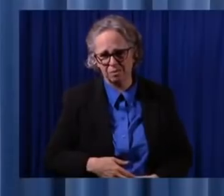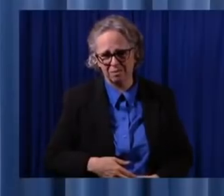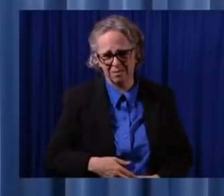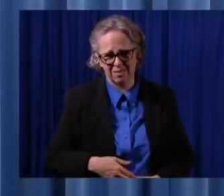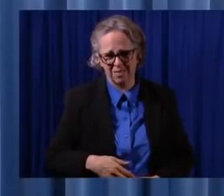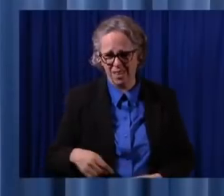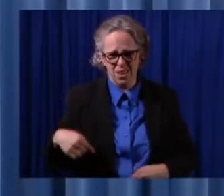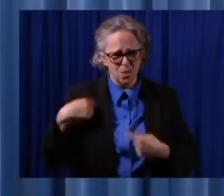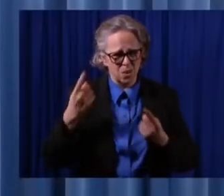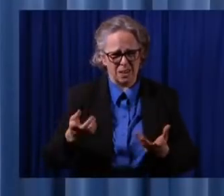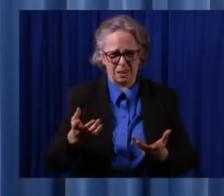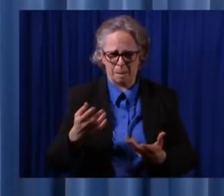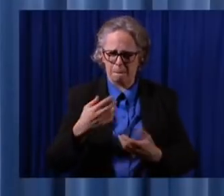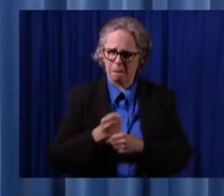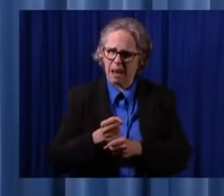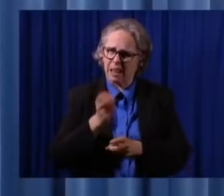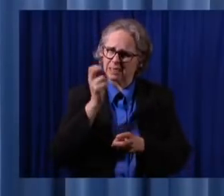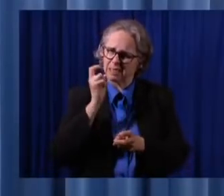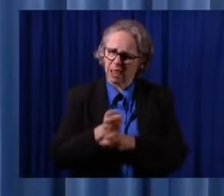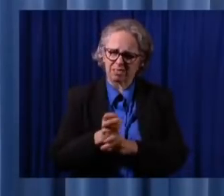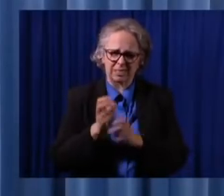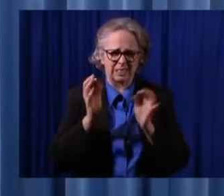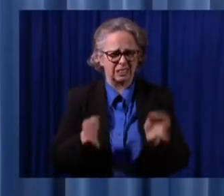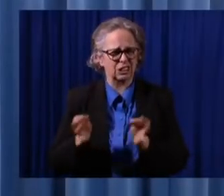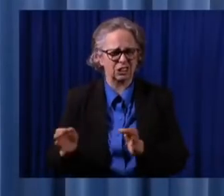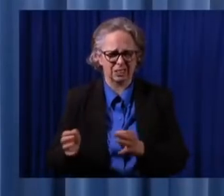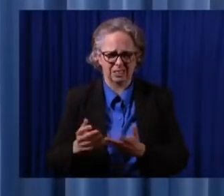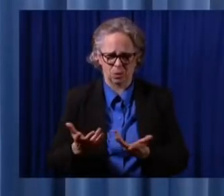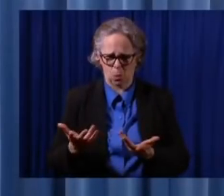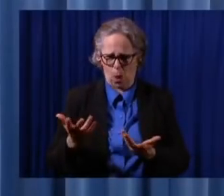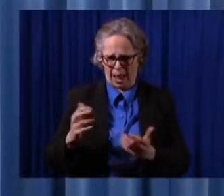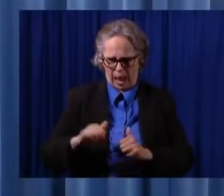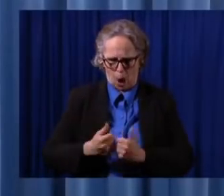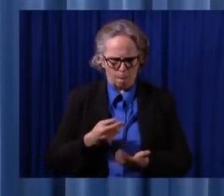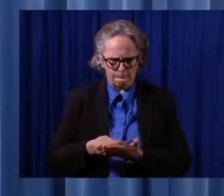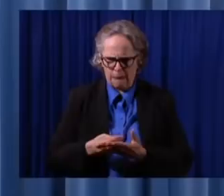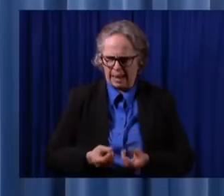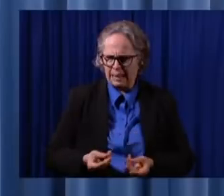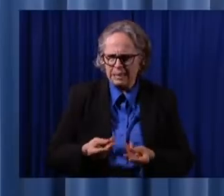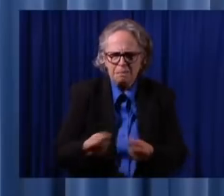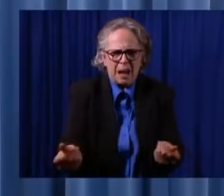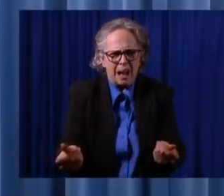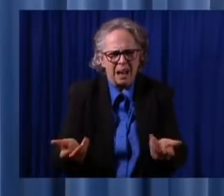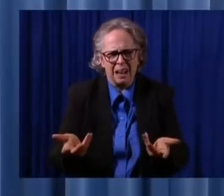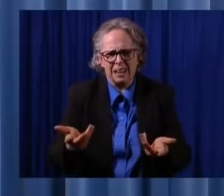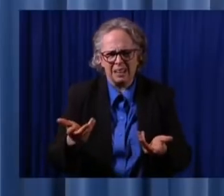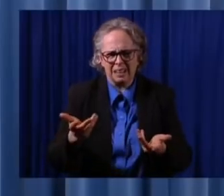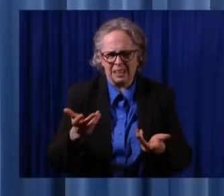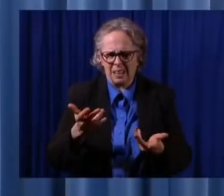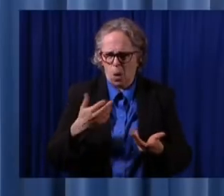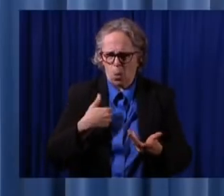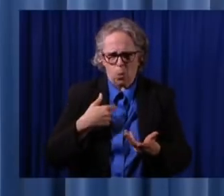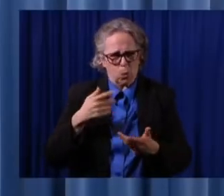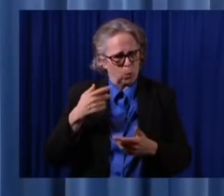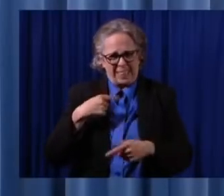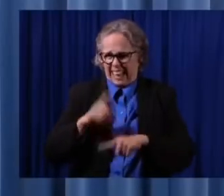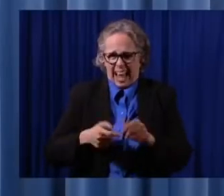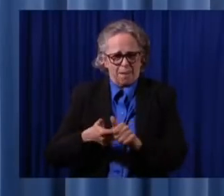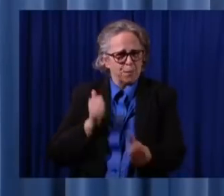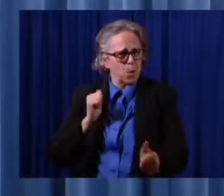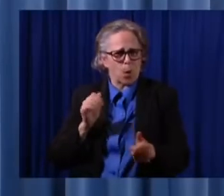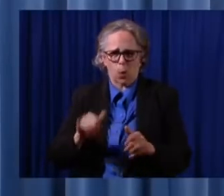decisions in regard to spending. We don't shy away from them. We'll continue to do those. In regard